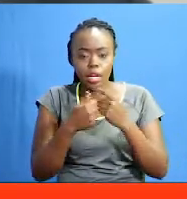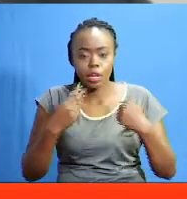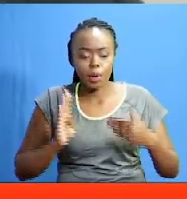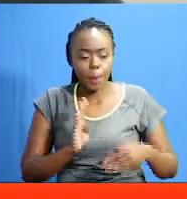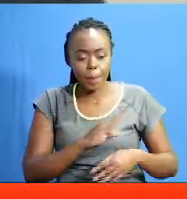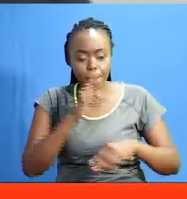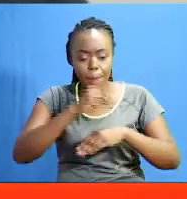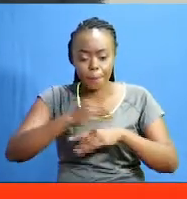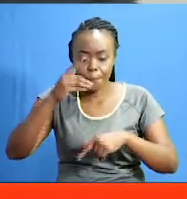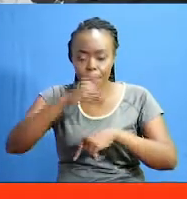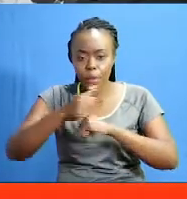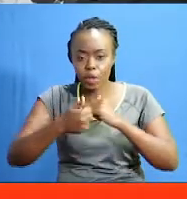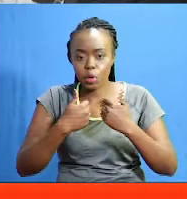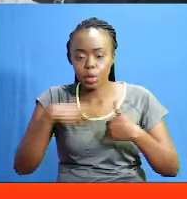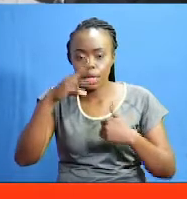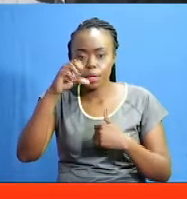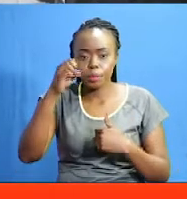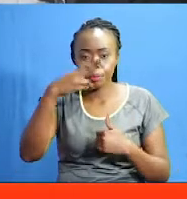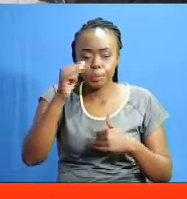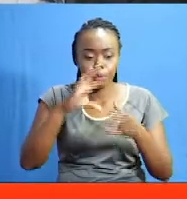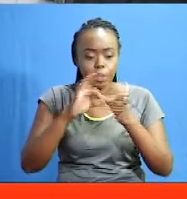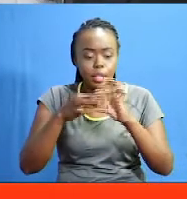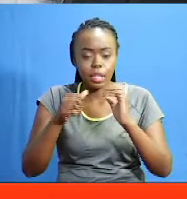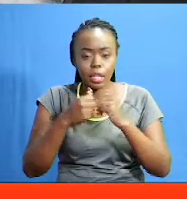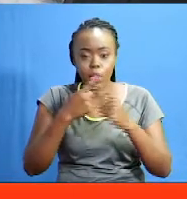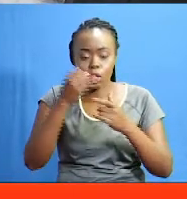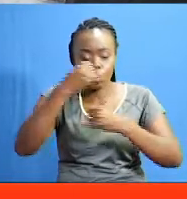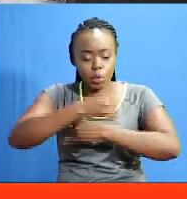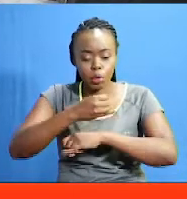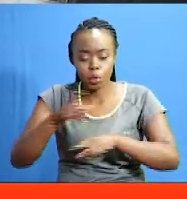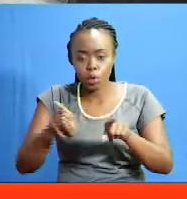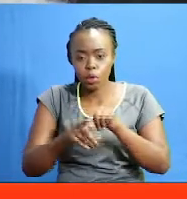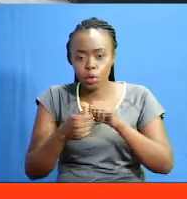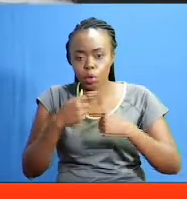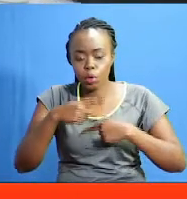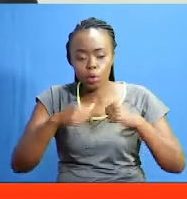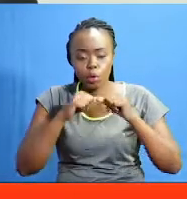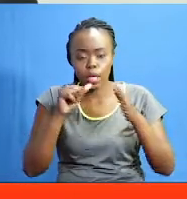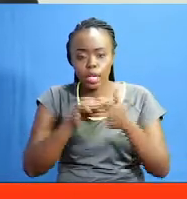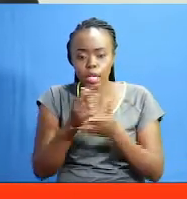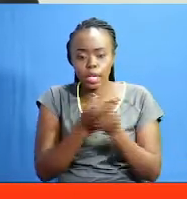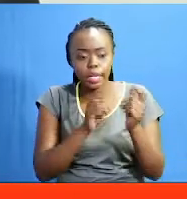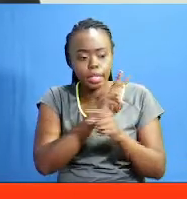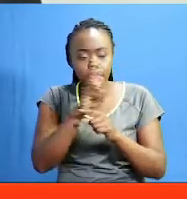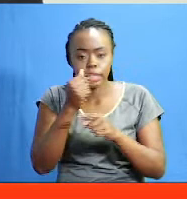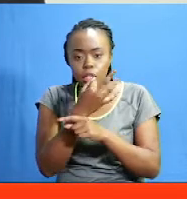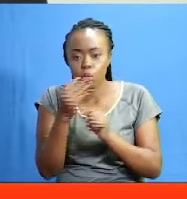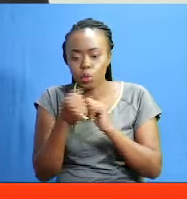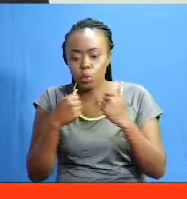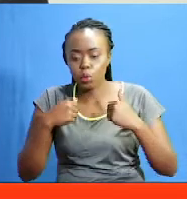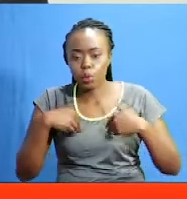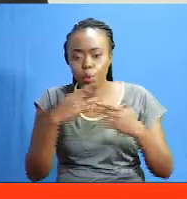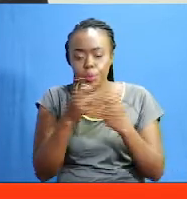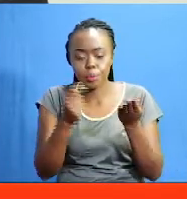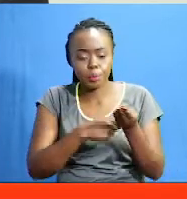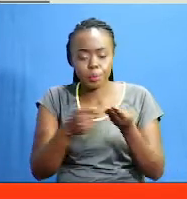was the business of the day today as an MOU was agreed to between the institution and Omaritech initiative. That saw the handing over of the